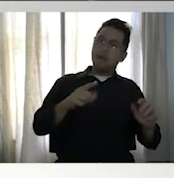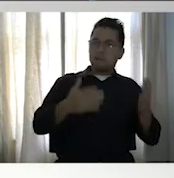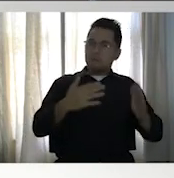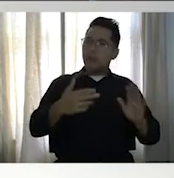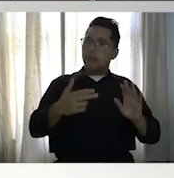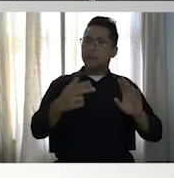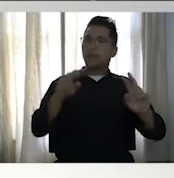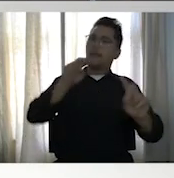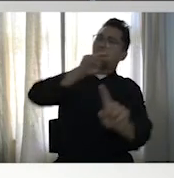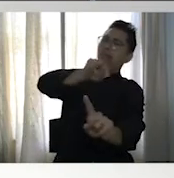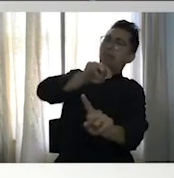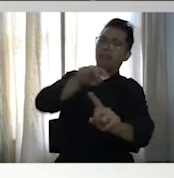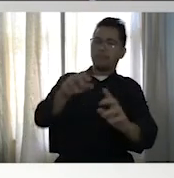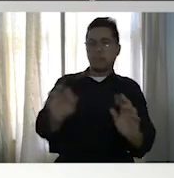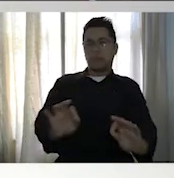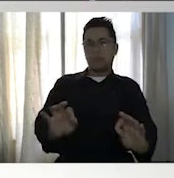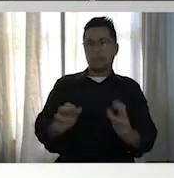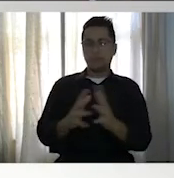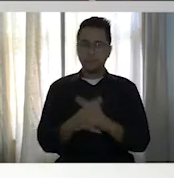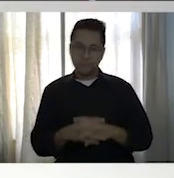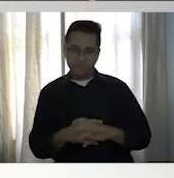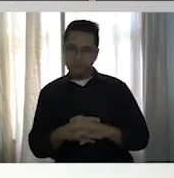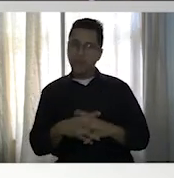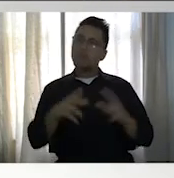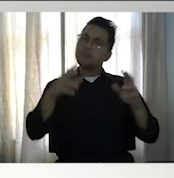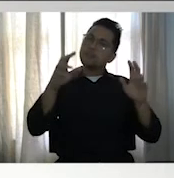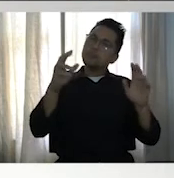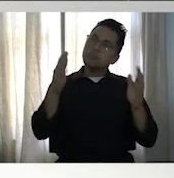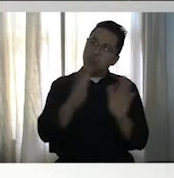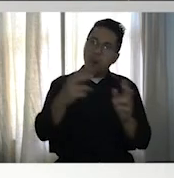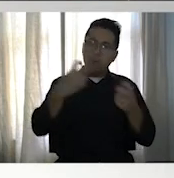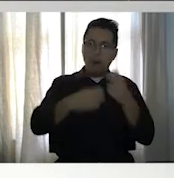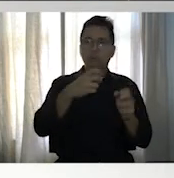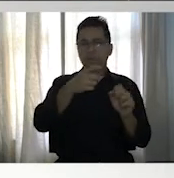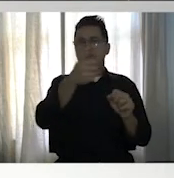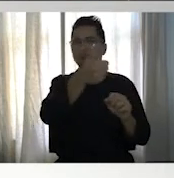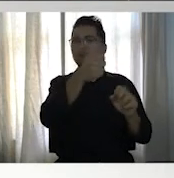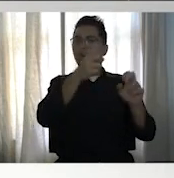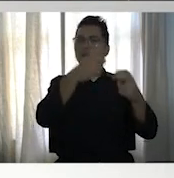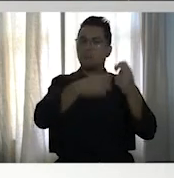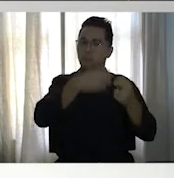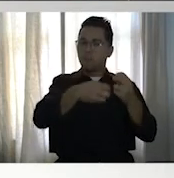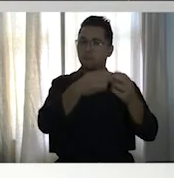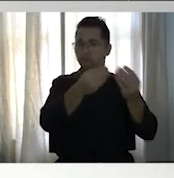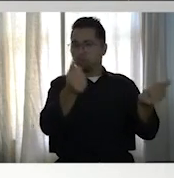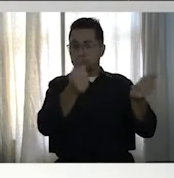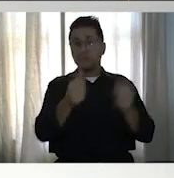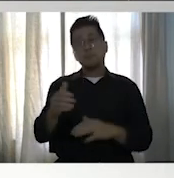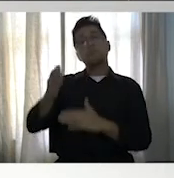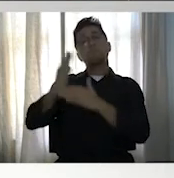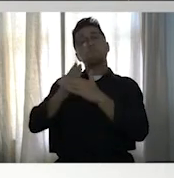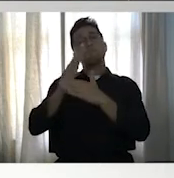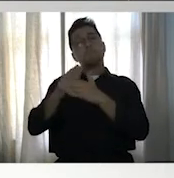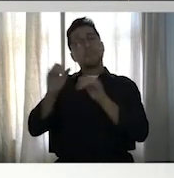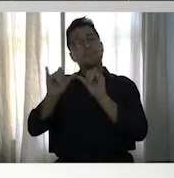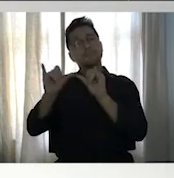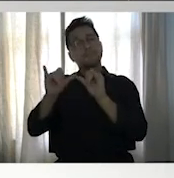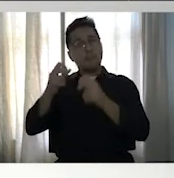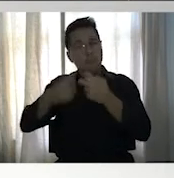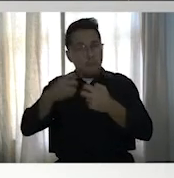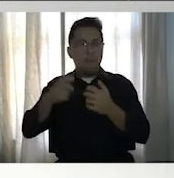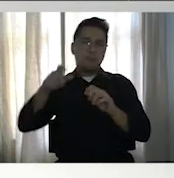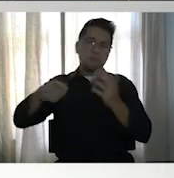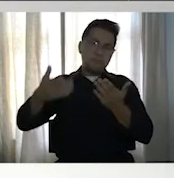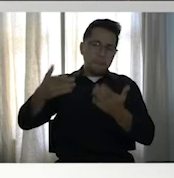considered one that you can solve yourself. A medium-sized problem, you may need some help. A